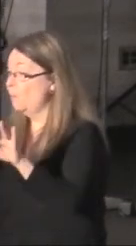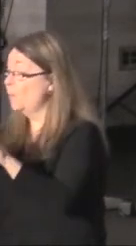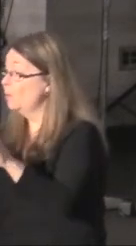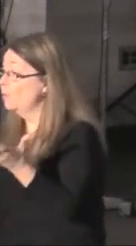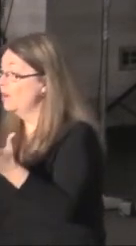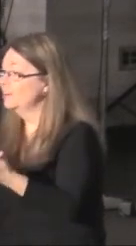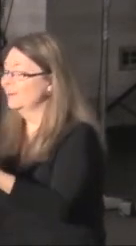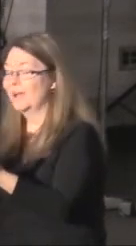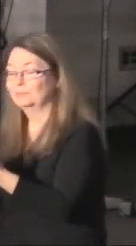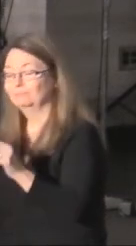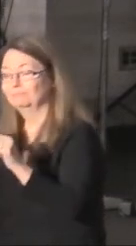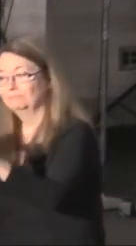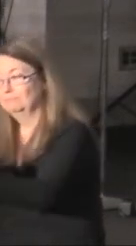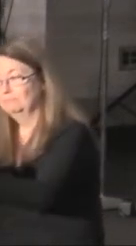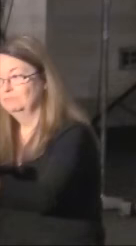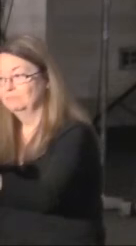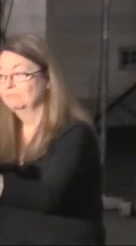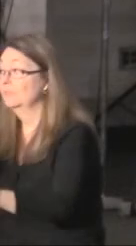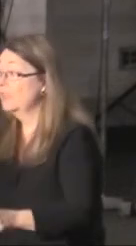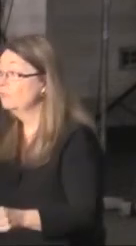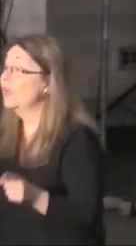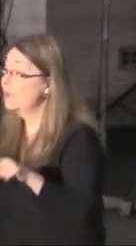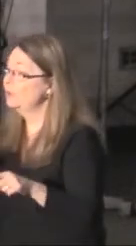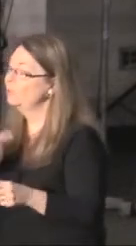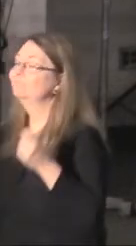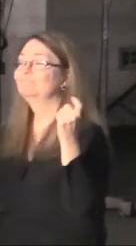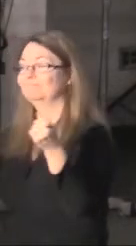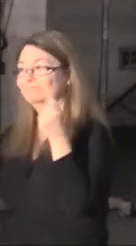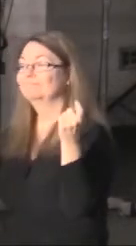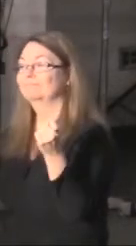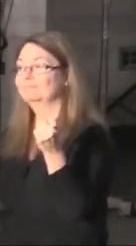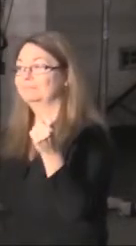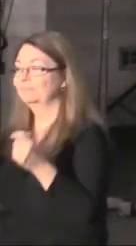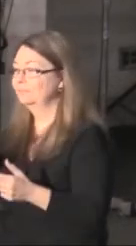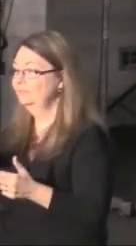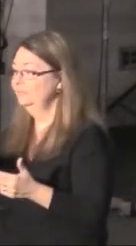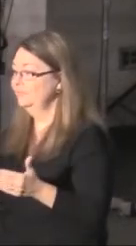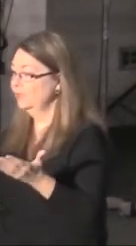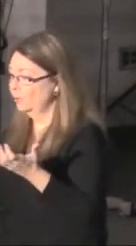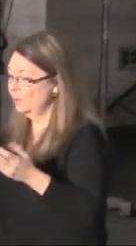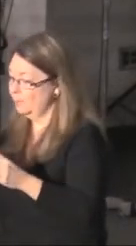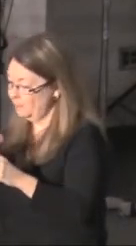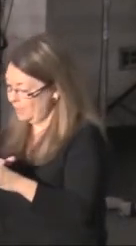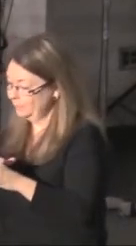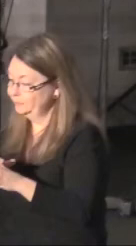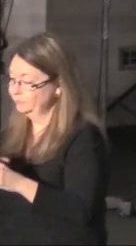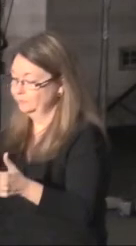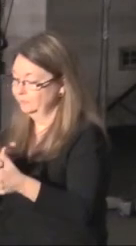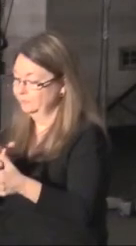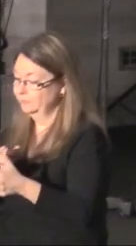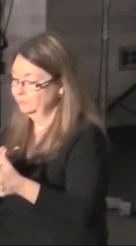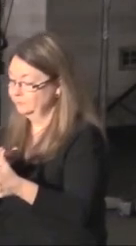gospel going forward? And if it is, then we should rejoice. Now, there are three things that I want to apply to us before we leave here this morning, and here's the